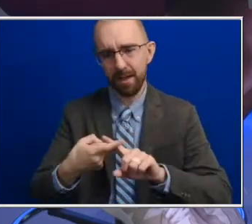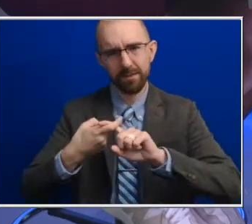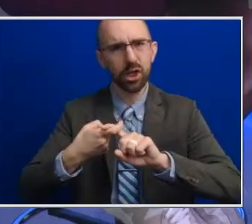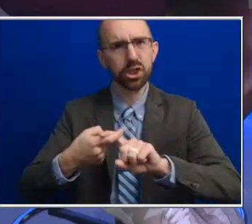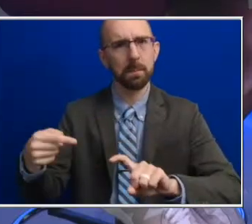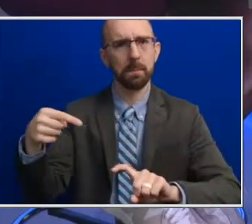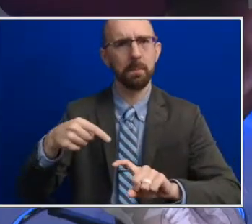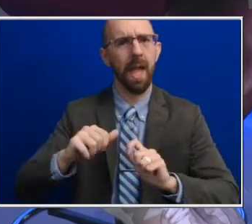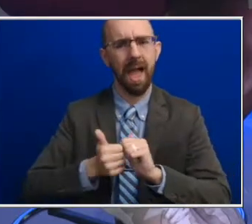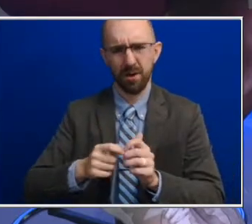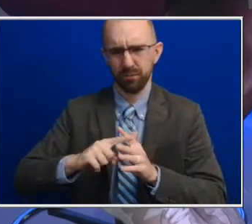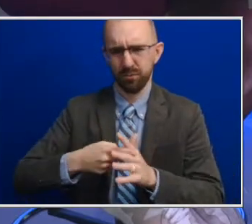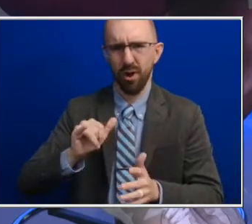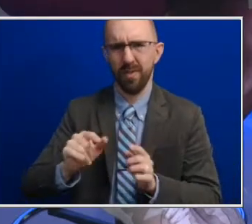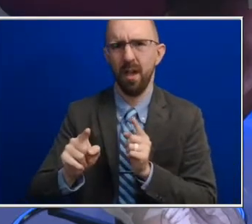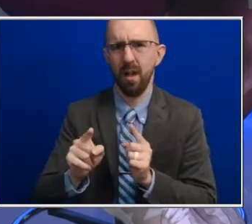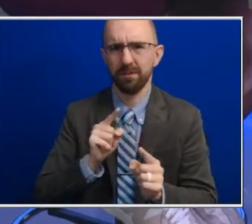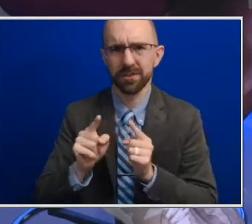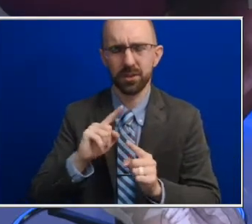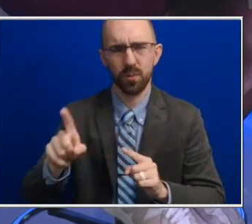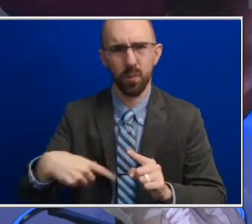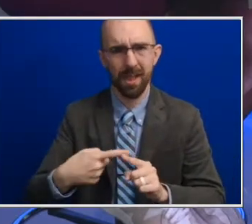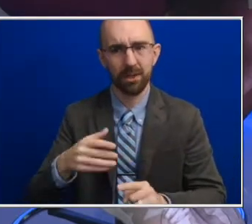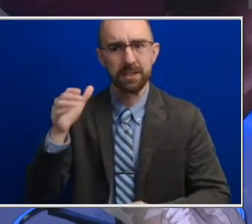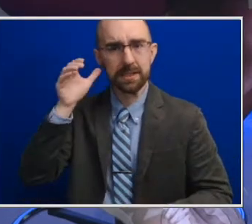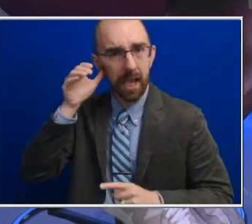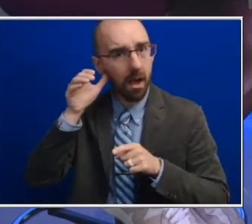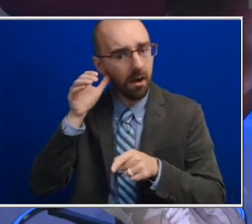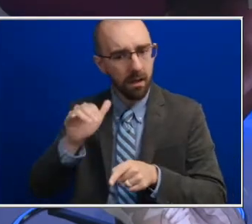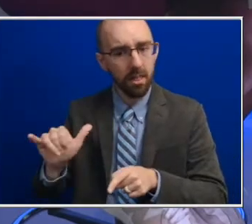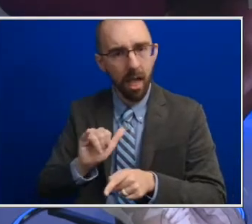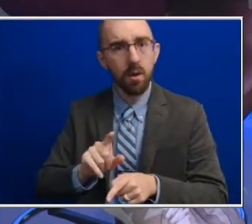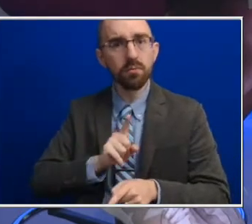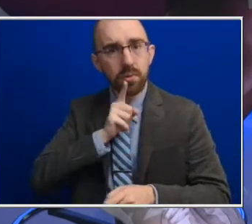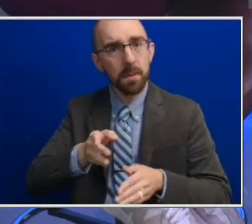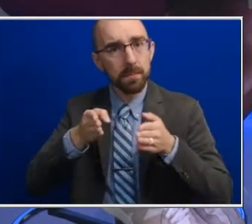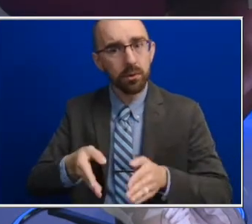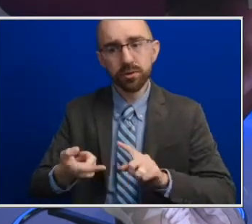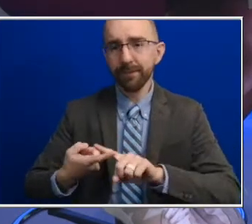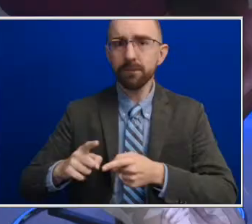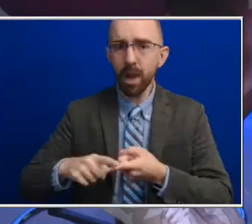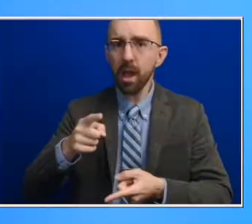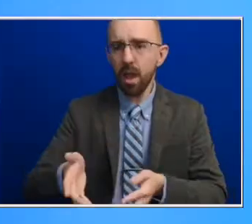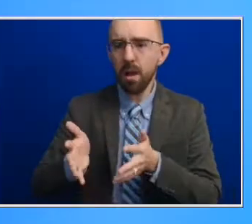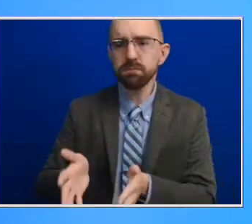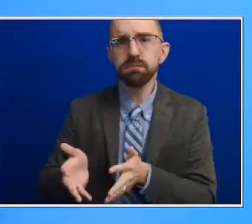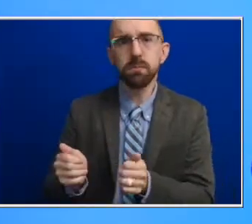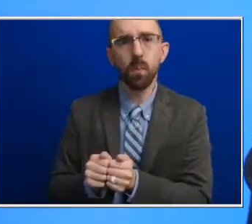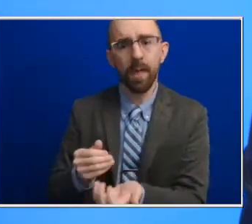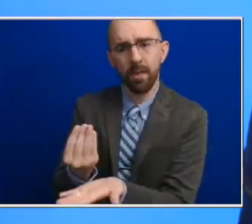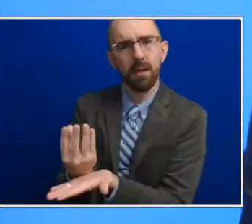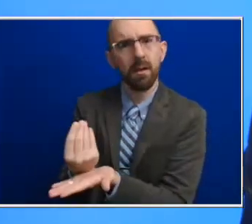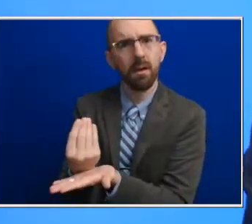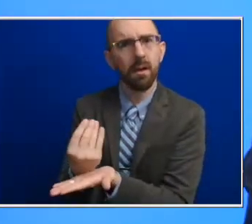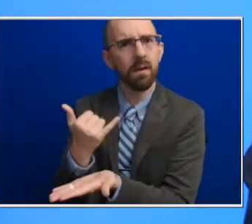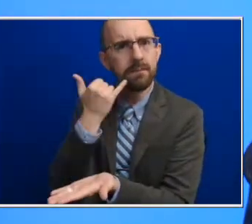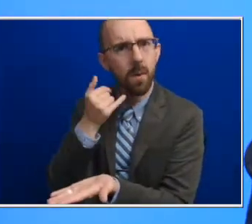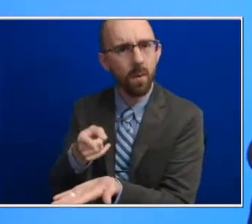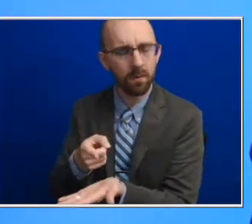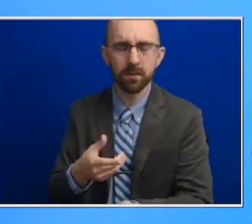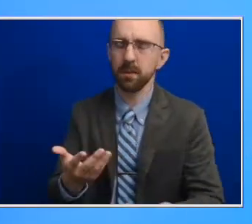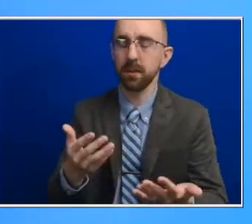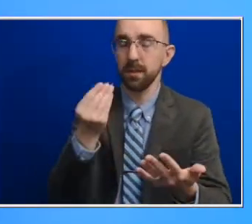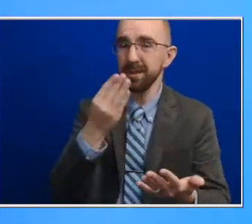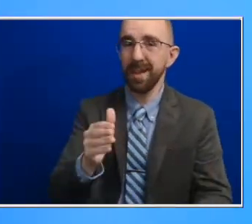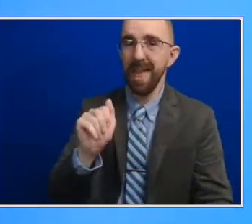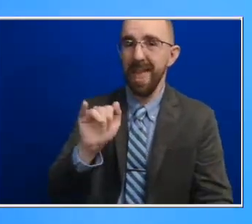that conversation when it sounds like a friend that you're talking to? I think a basic, so AI is going to be here. So